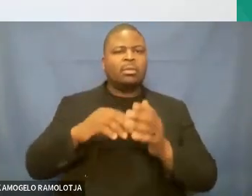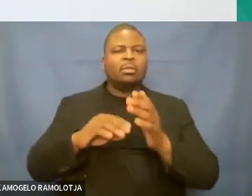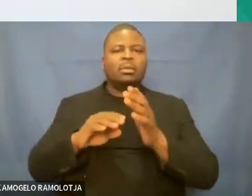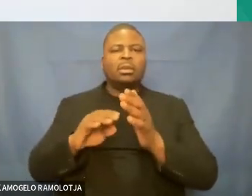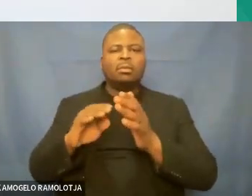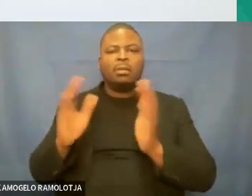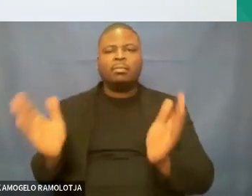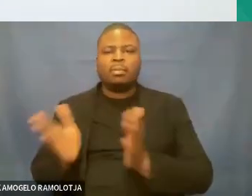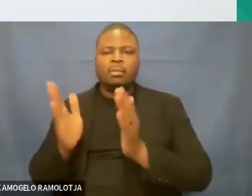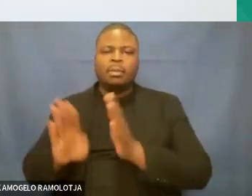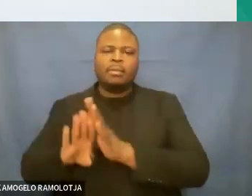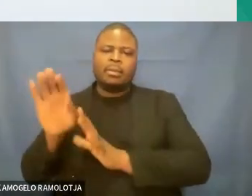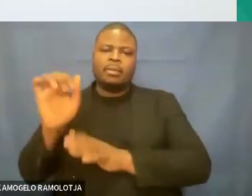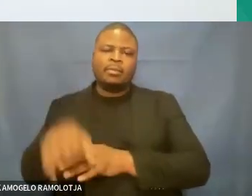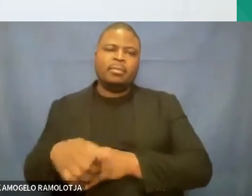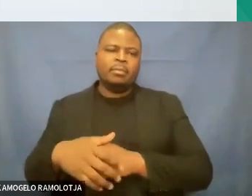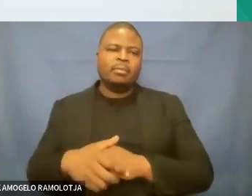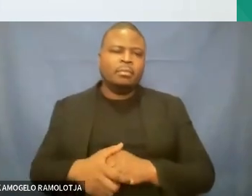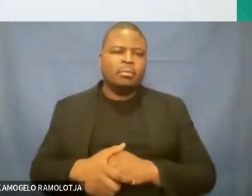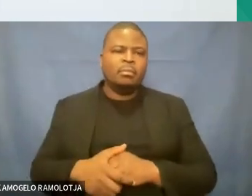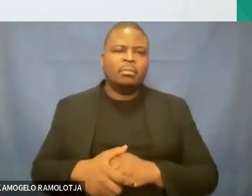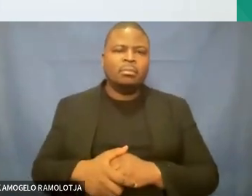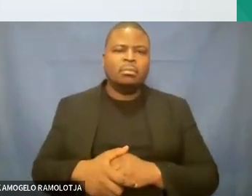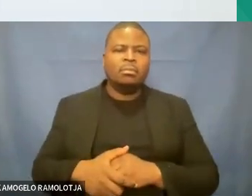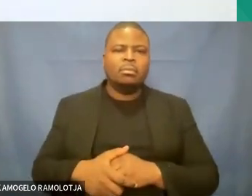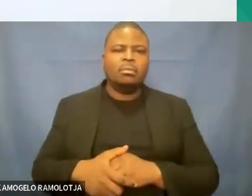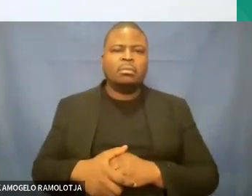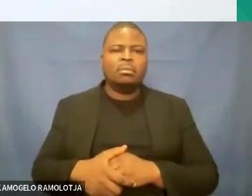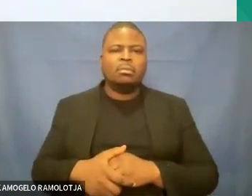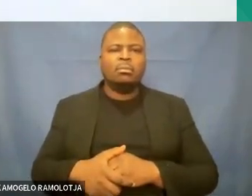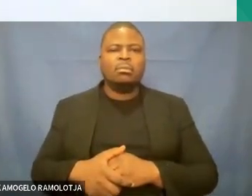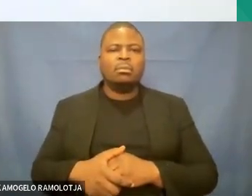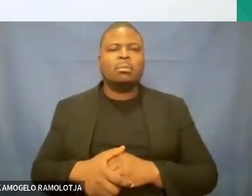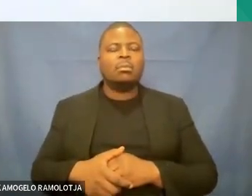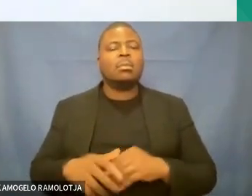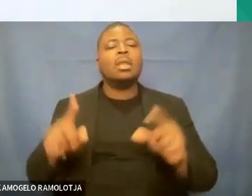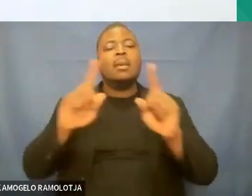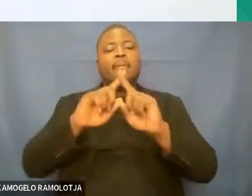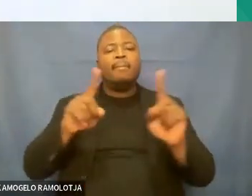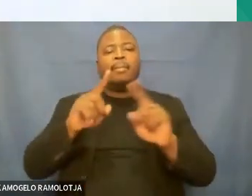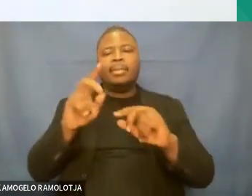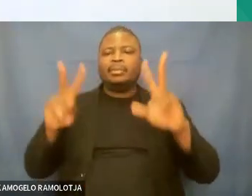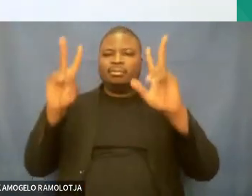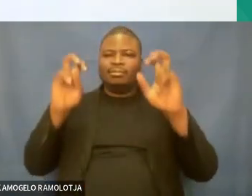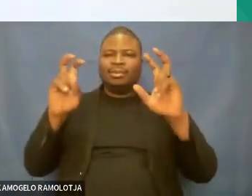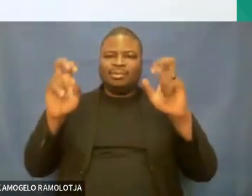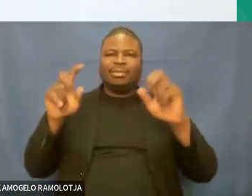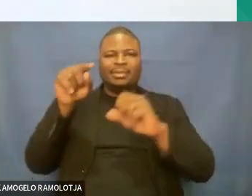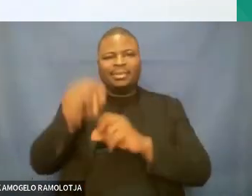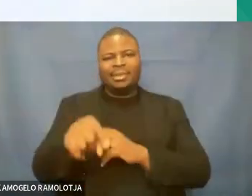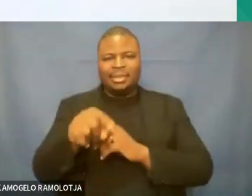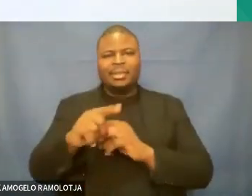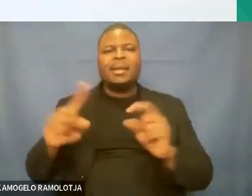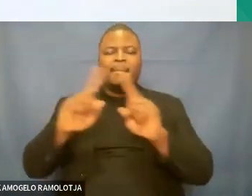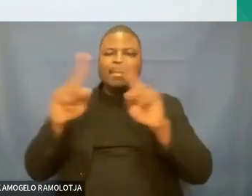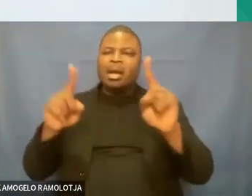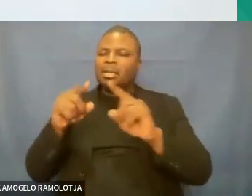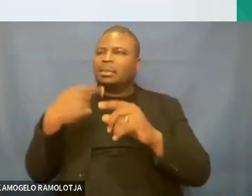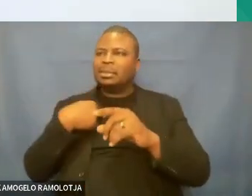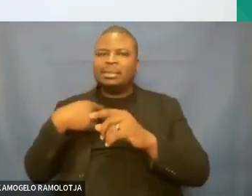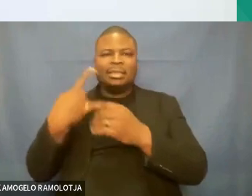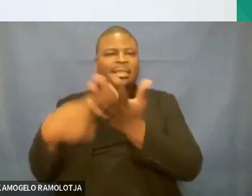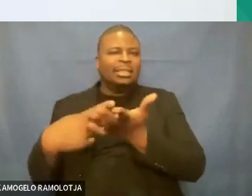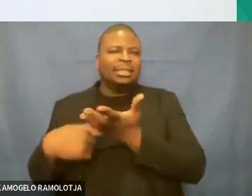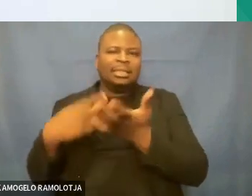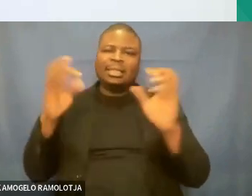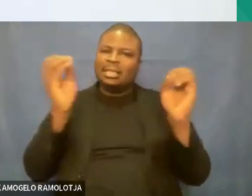Thank you so much, Dr. Anam. Dr. Anam, I think that we could listen to you because I think the topic of adolescent boys and young men is not always engaged with when we